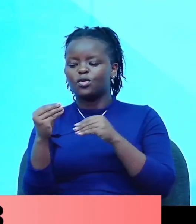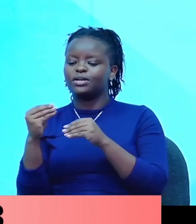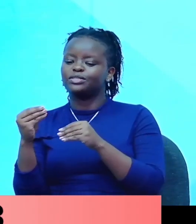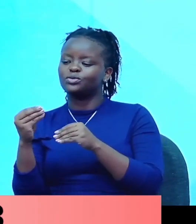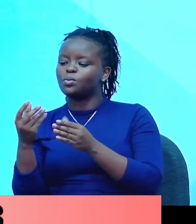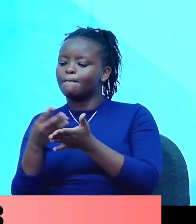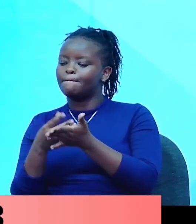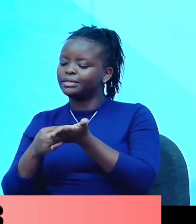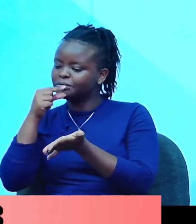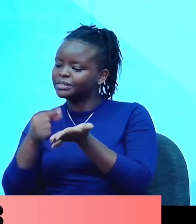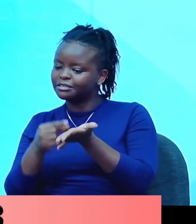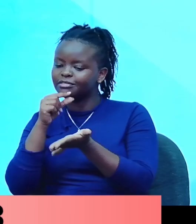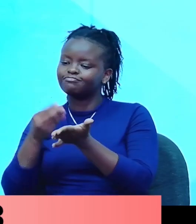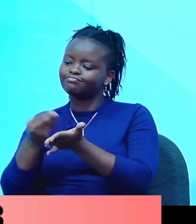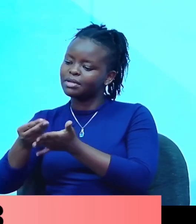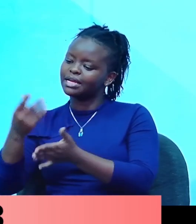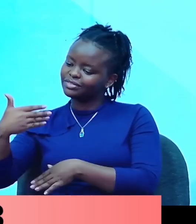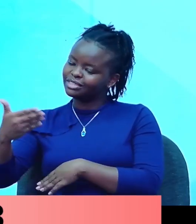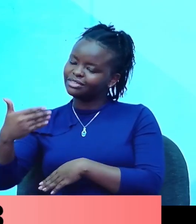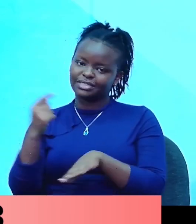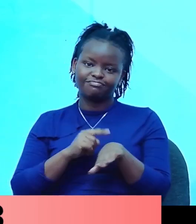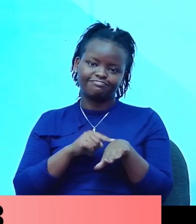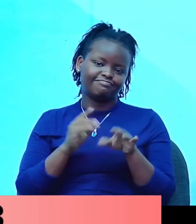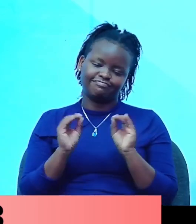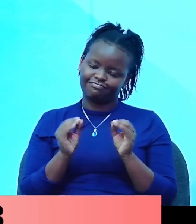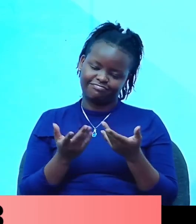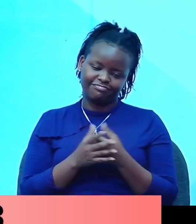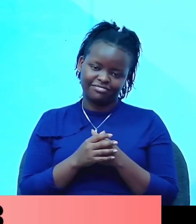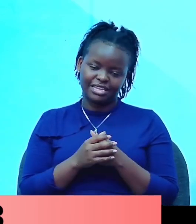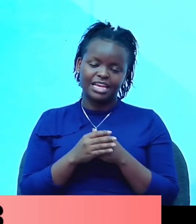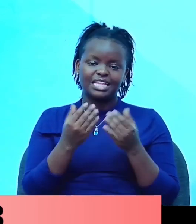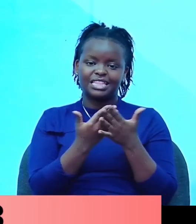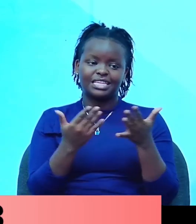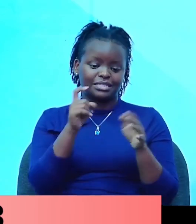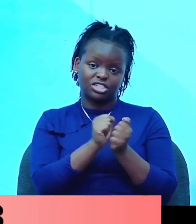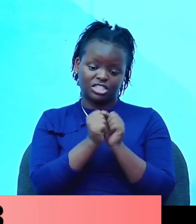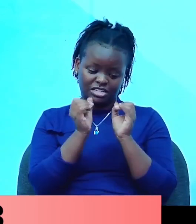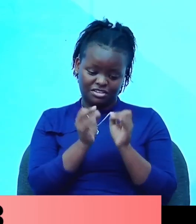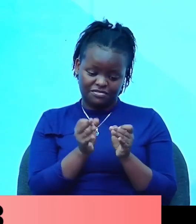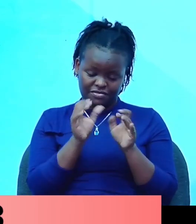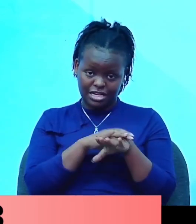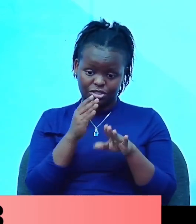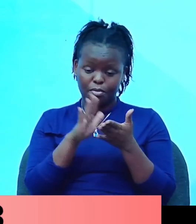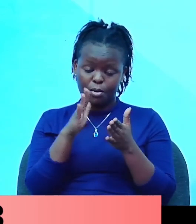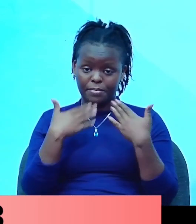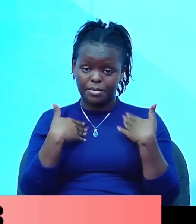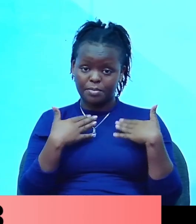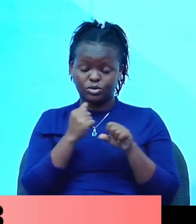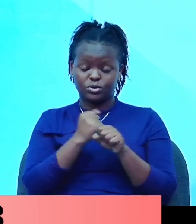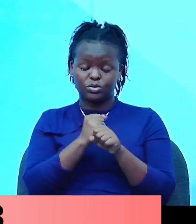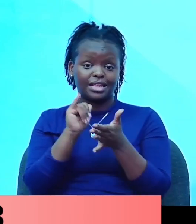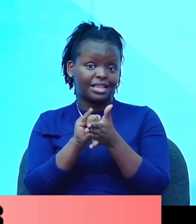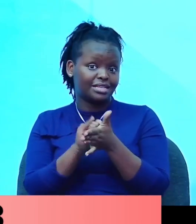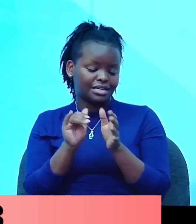it, like, exactly. Yeah. So it's those things that we have to change. If we get more people doing that, you can imagine